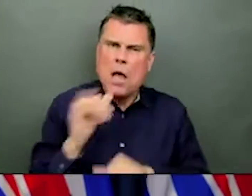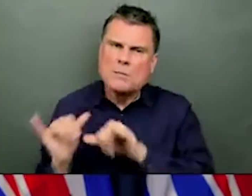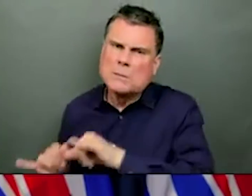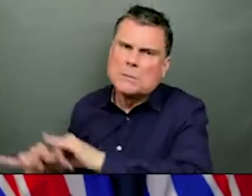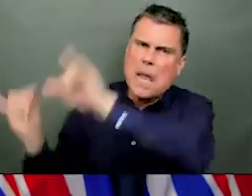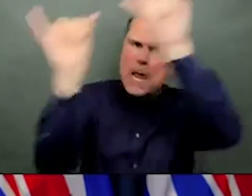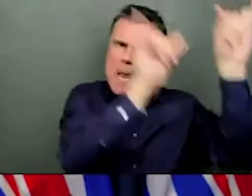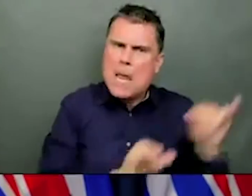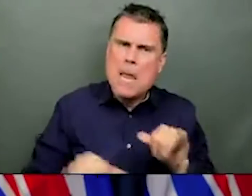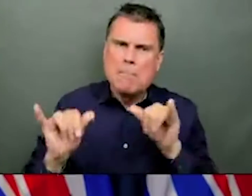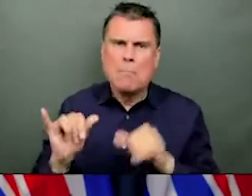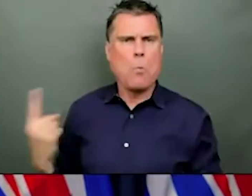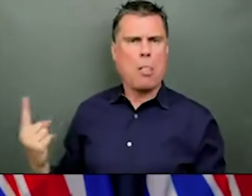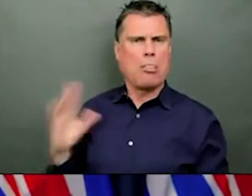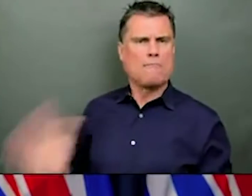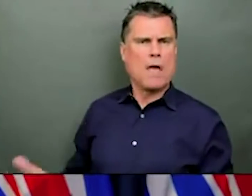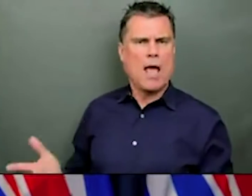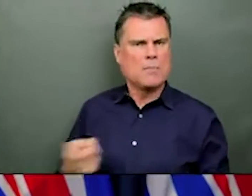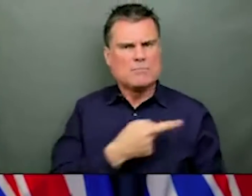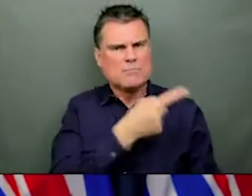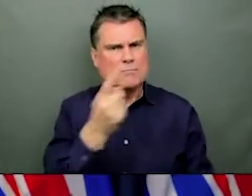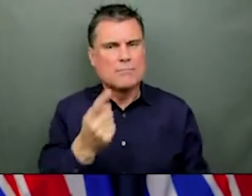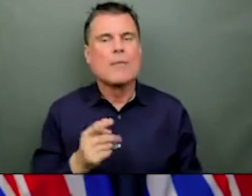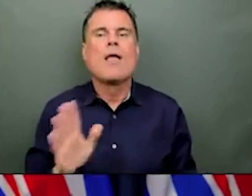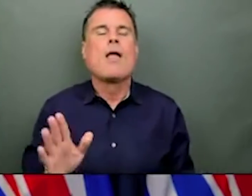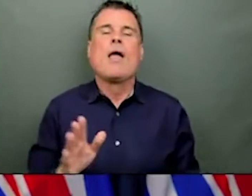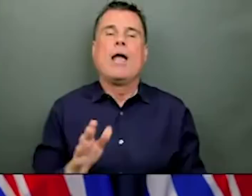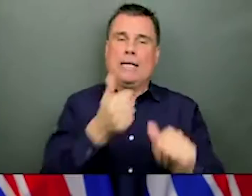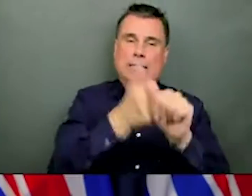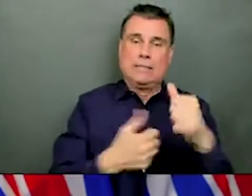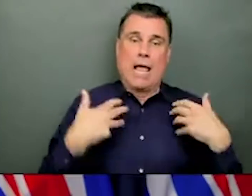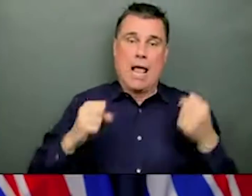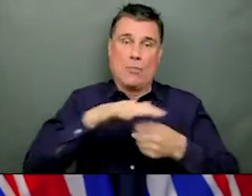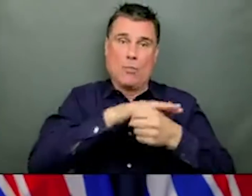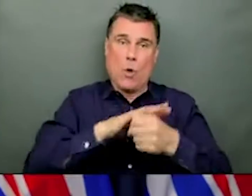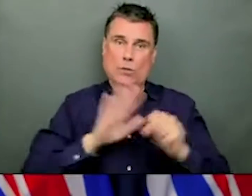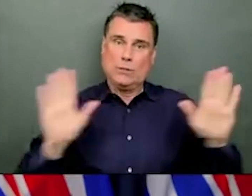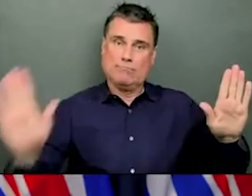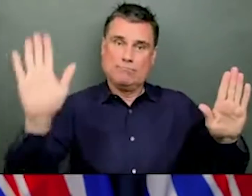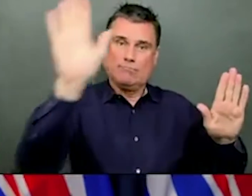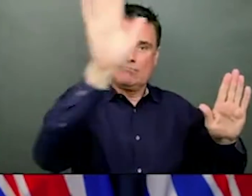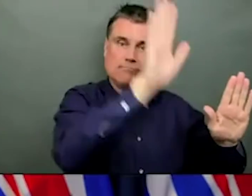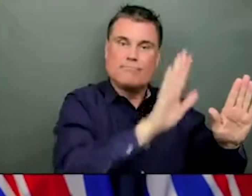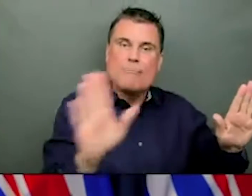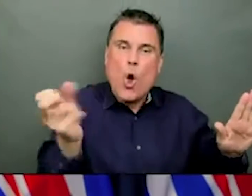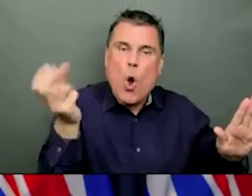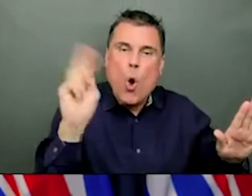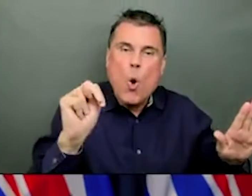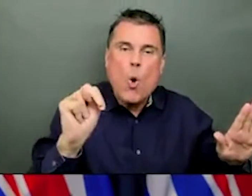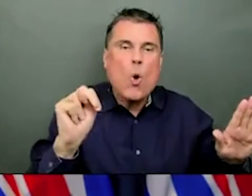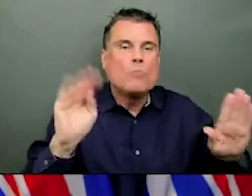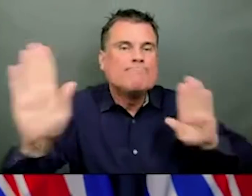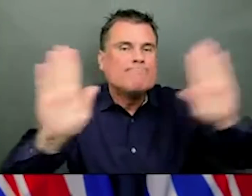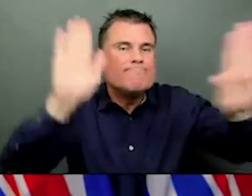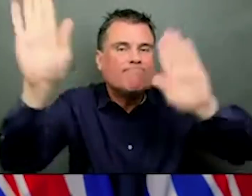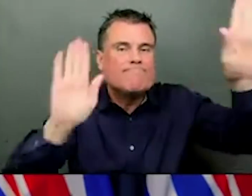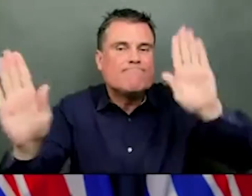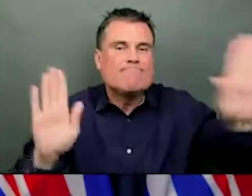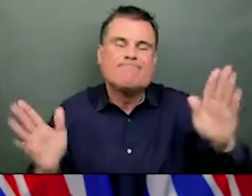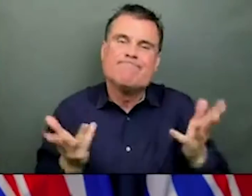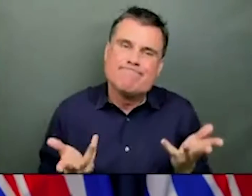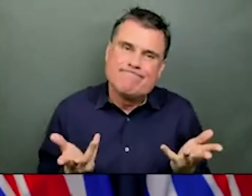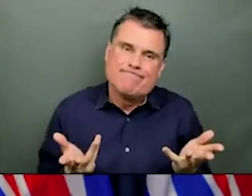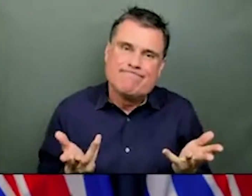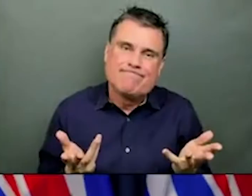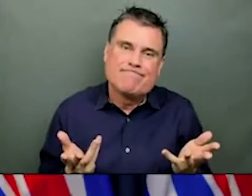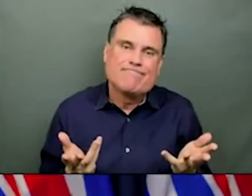has different issues that they have to address throughout not just the pandemic, but regular operations of our acute care system and all of